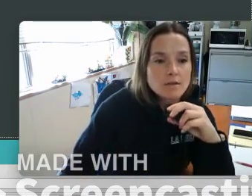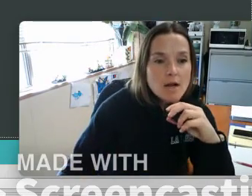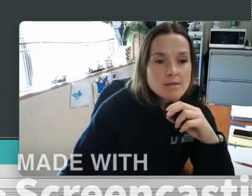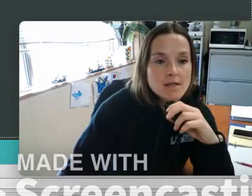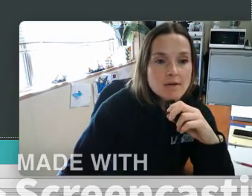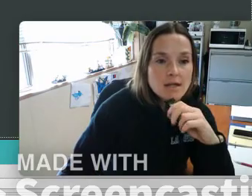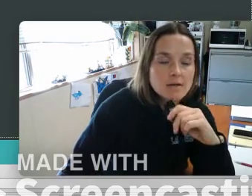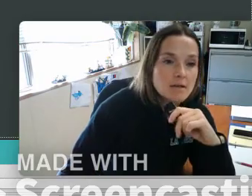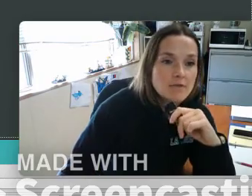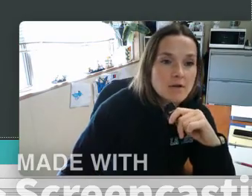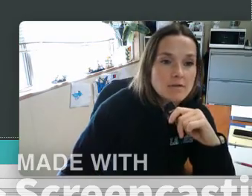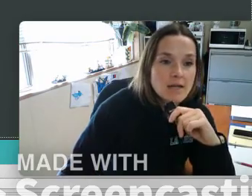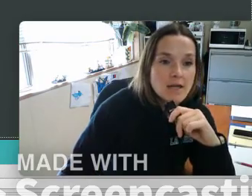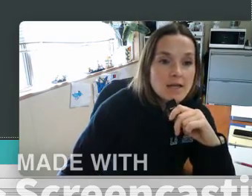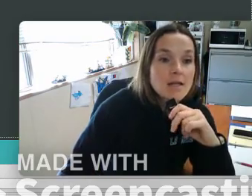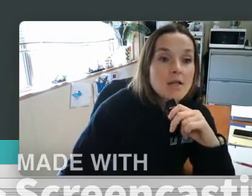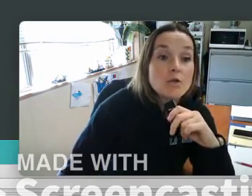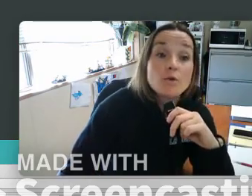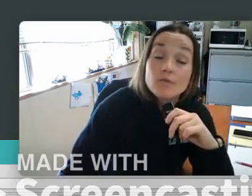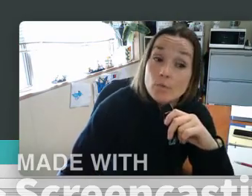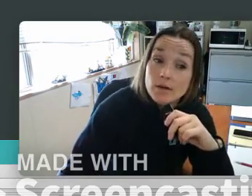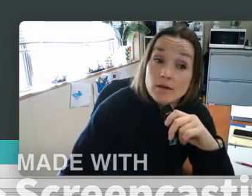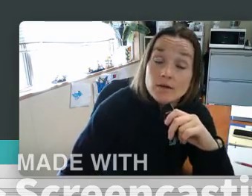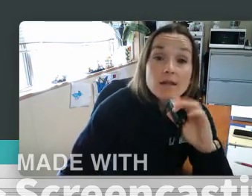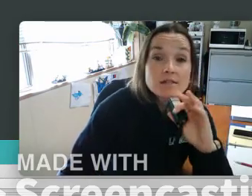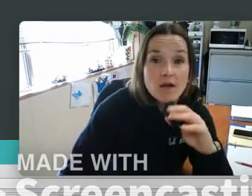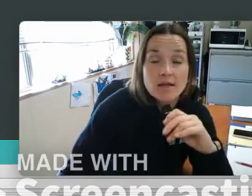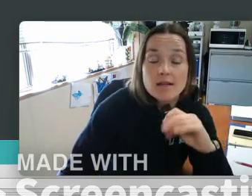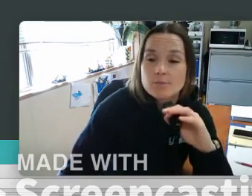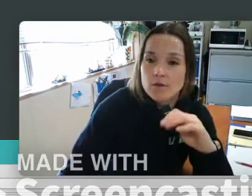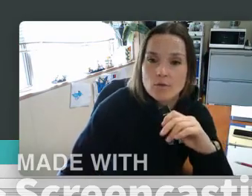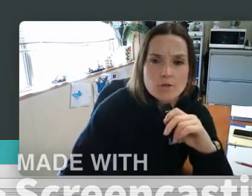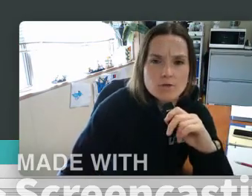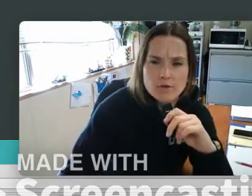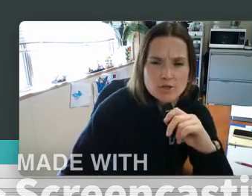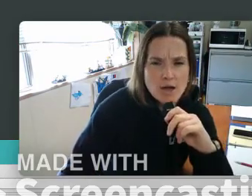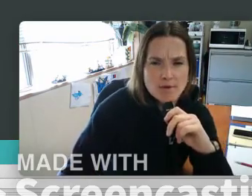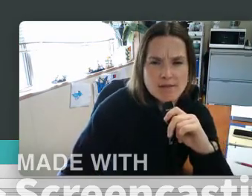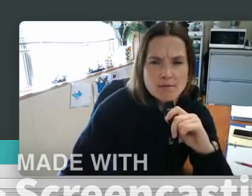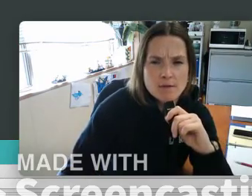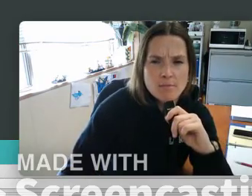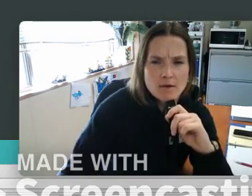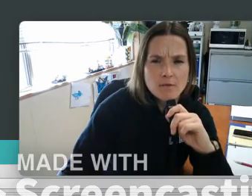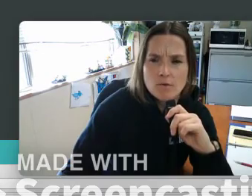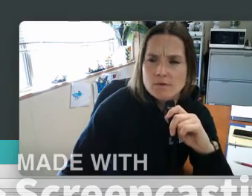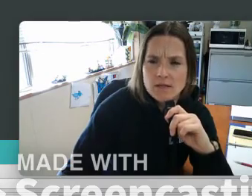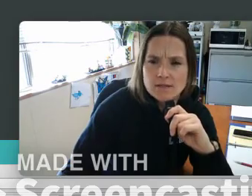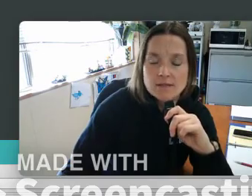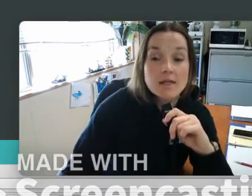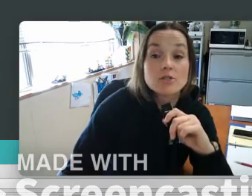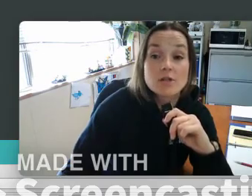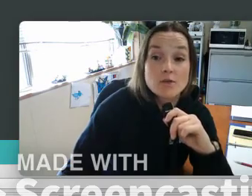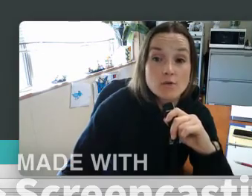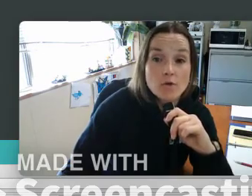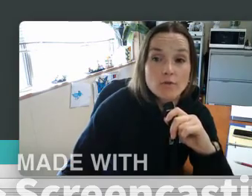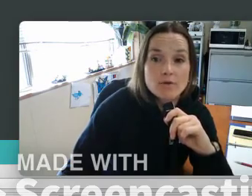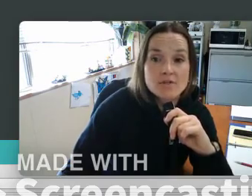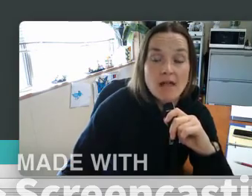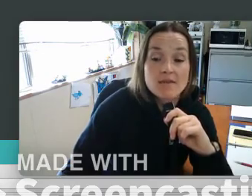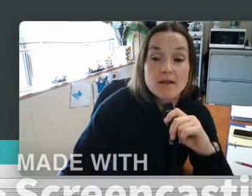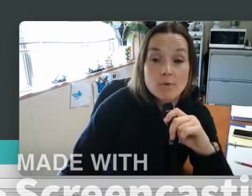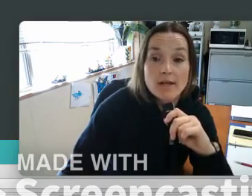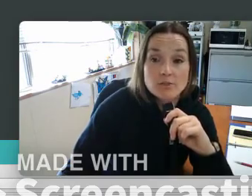pause and practice that right now. And if you don't, I get it. You will feel weird. It's fine. It's really normal. You don't need your eyebrows down, mean mugging the whole sentence. It just goes over